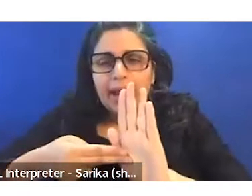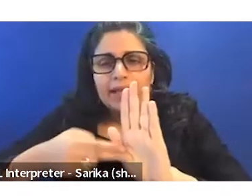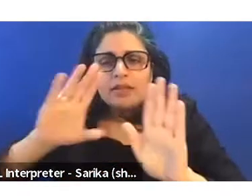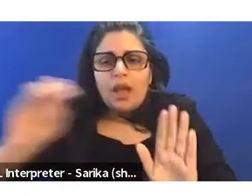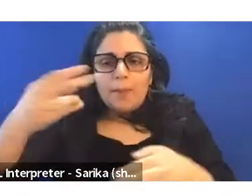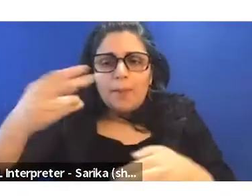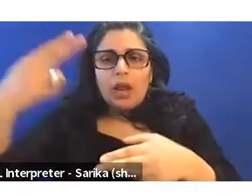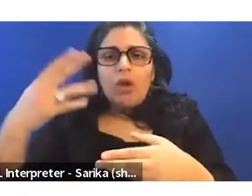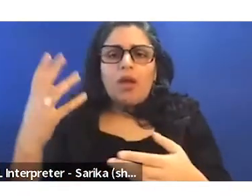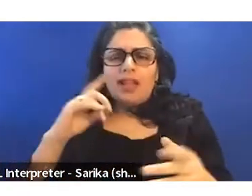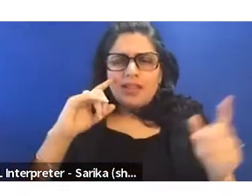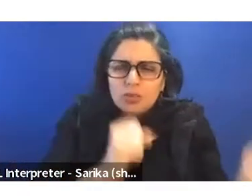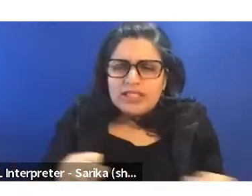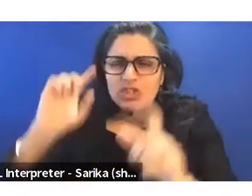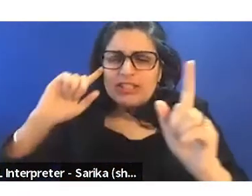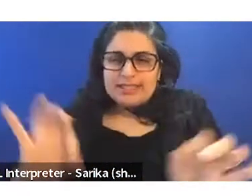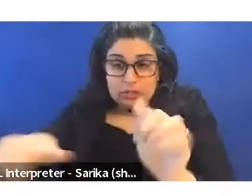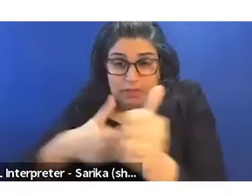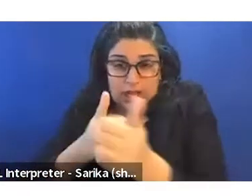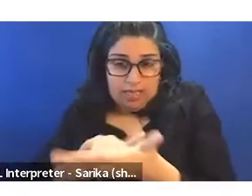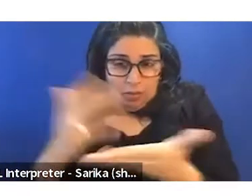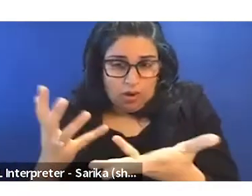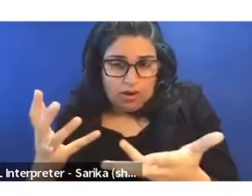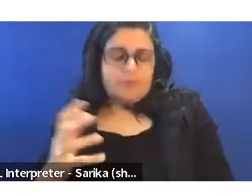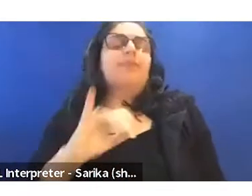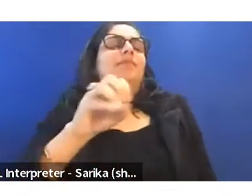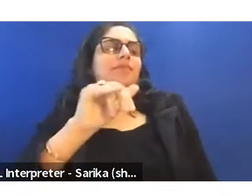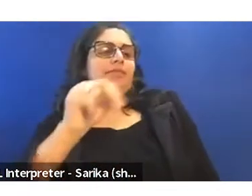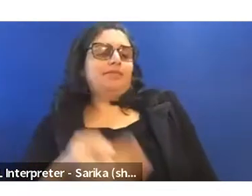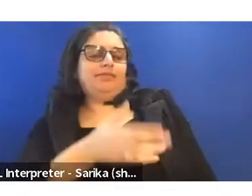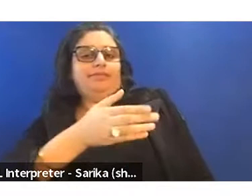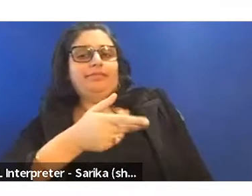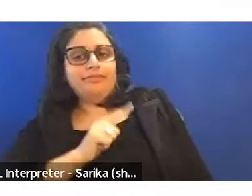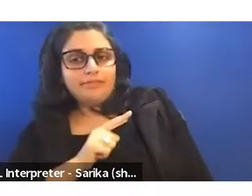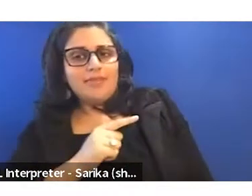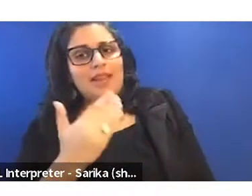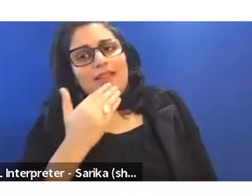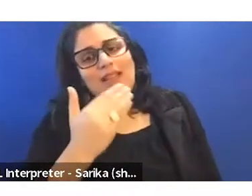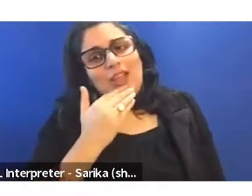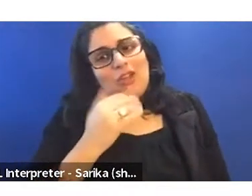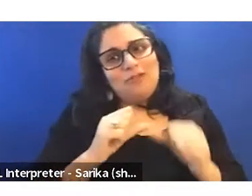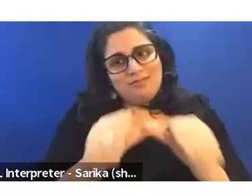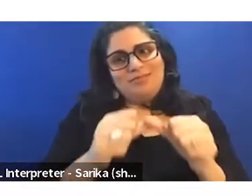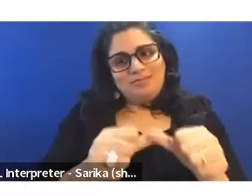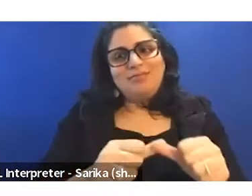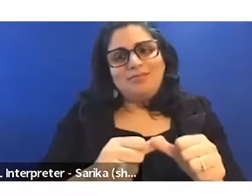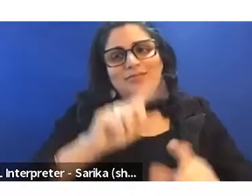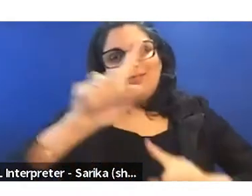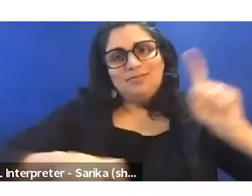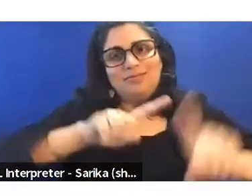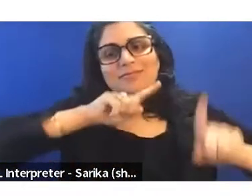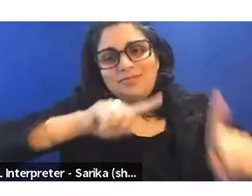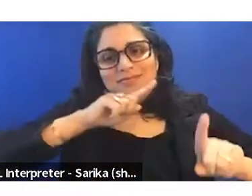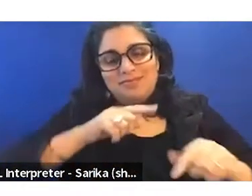strategic decision was behind that? Yes, thank you, Celine, and thank you everyone for keeping the Q&A live. I think they're great questions